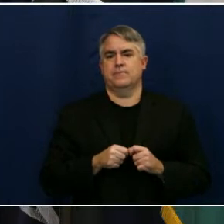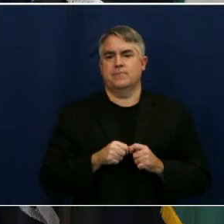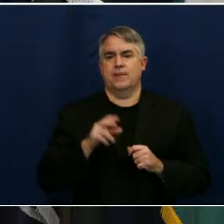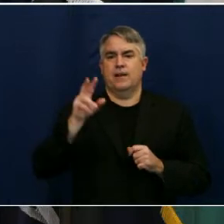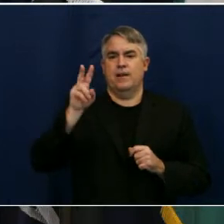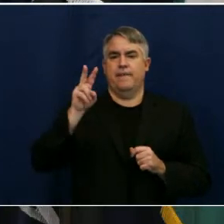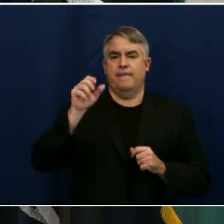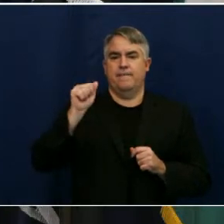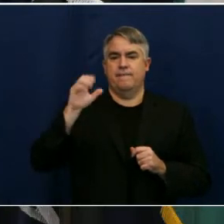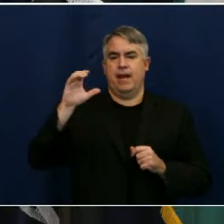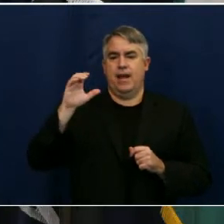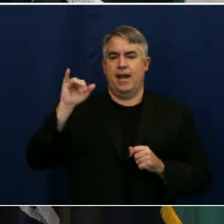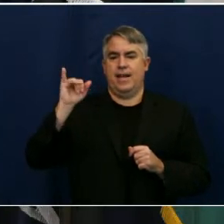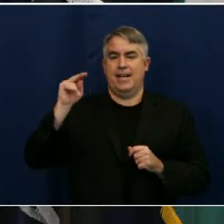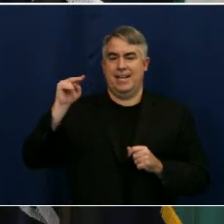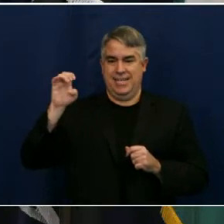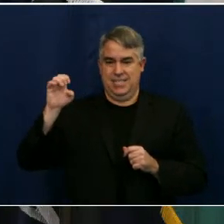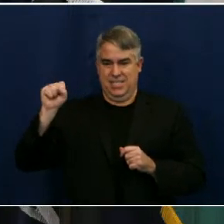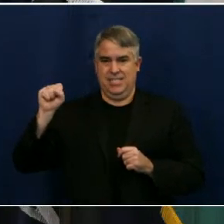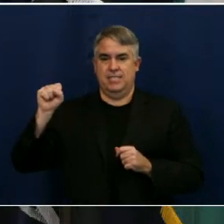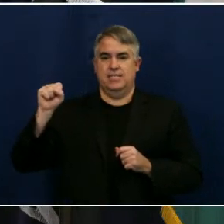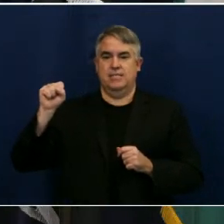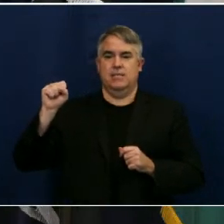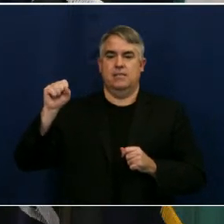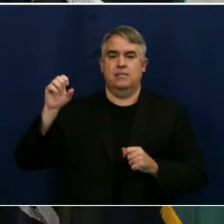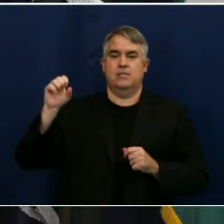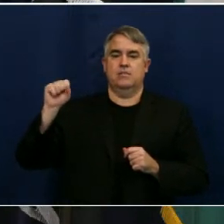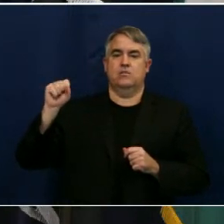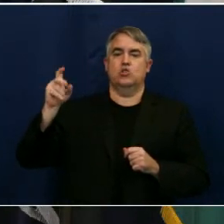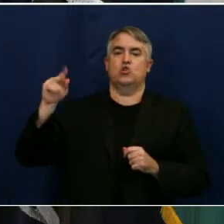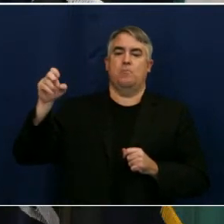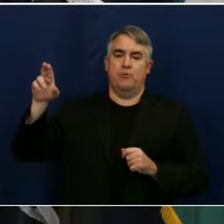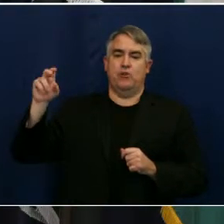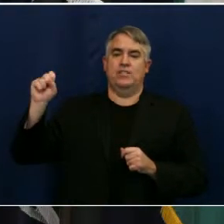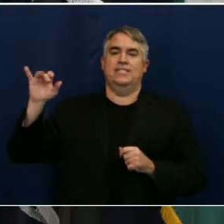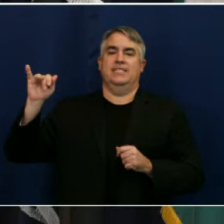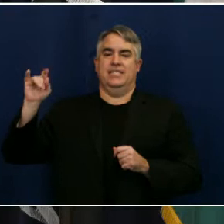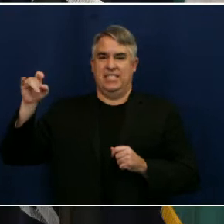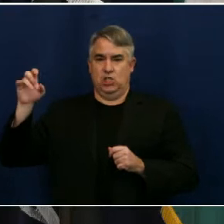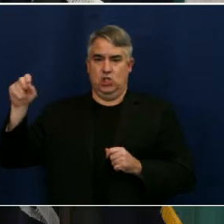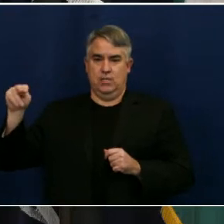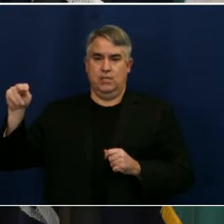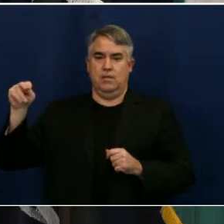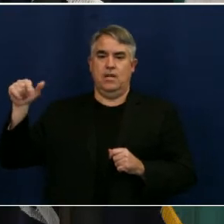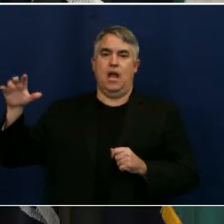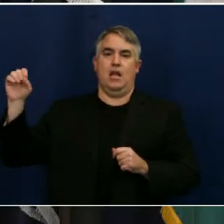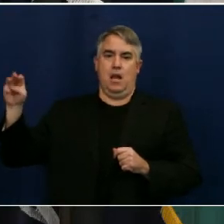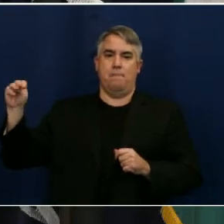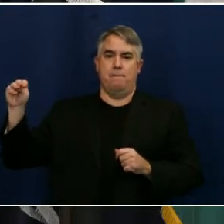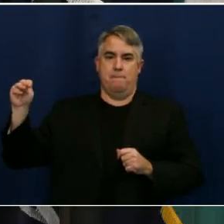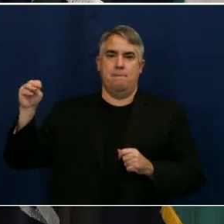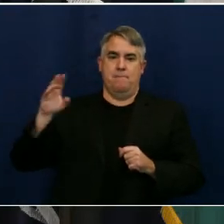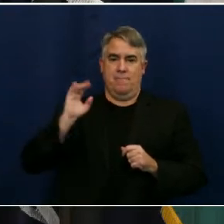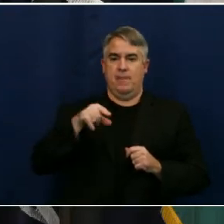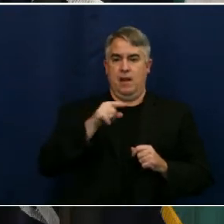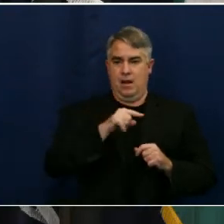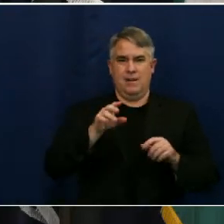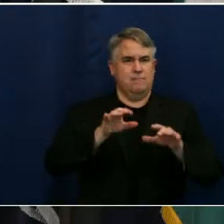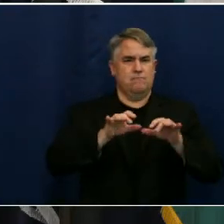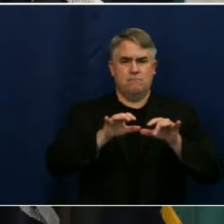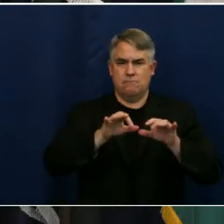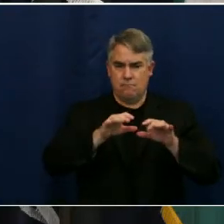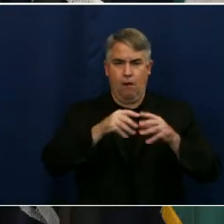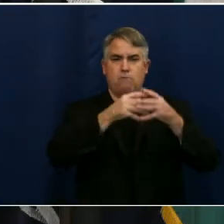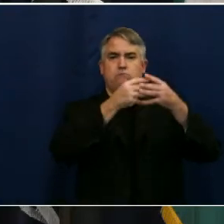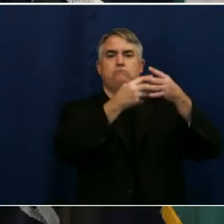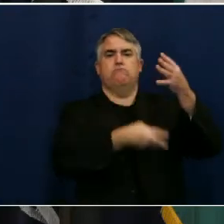vaccinationssuperstationsd.com, for several of our sites, our superstations, you still book an appointment direct through those. But for our community pods, those have all